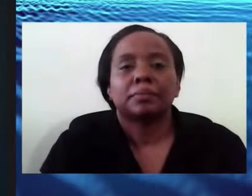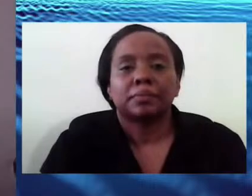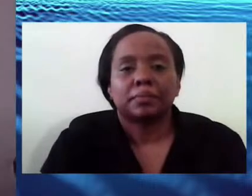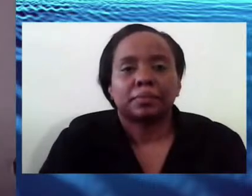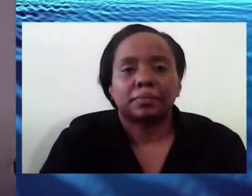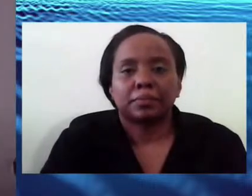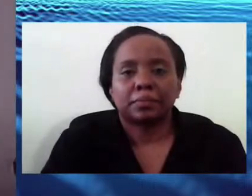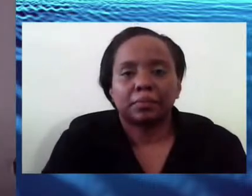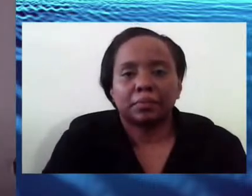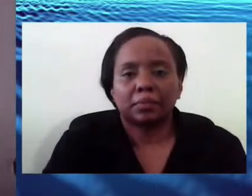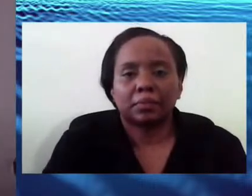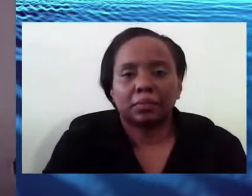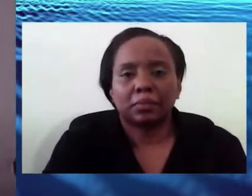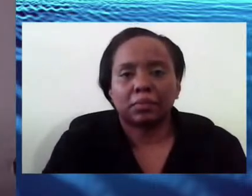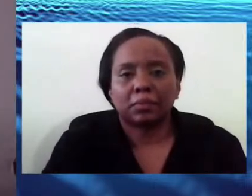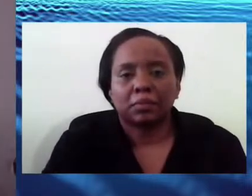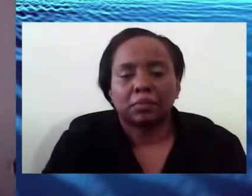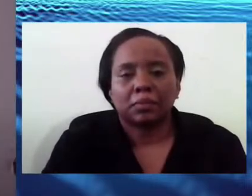Okay, I have one.